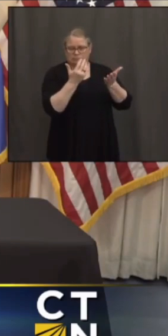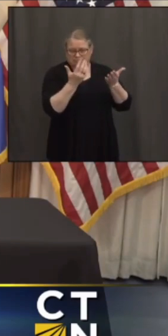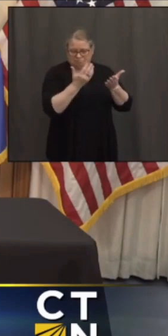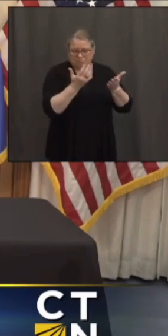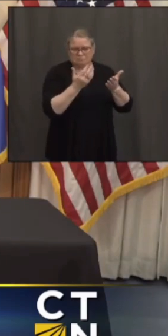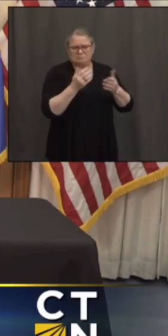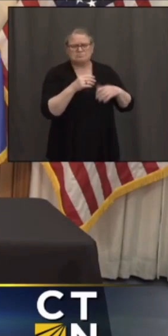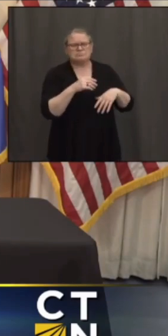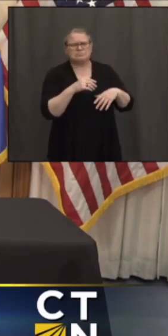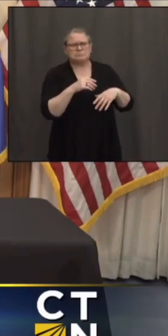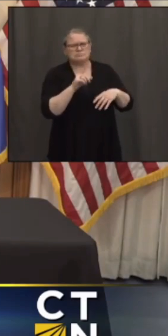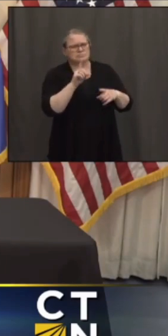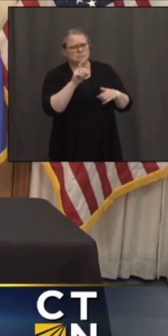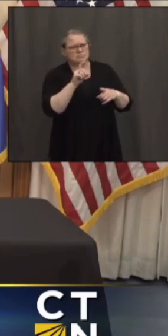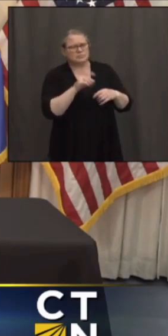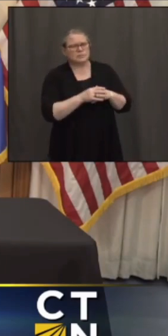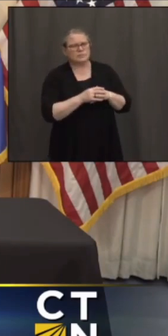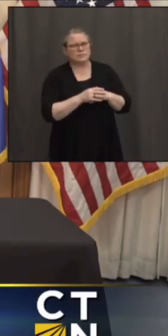When do you expect to see